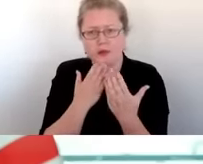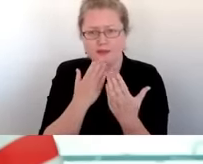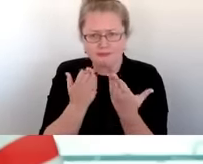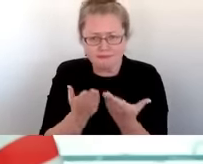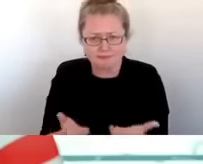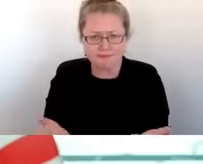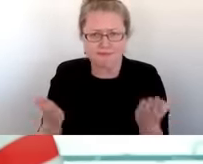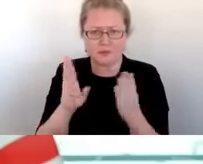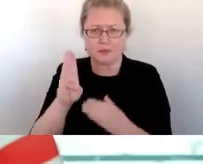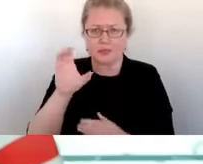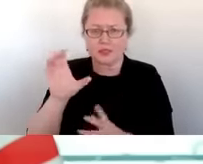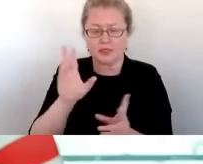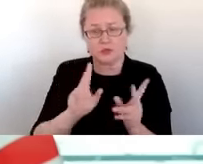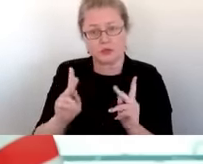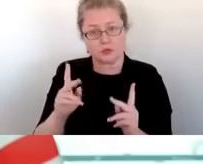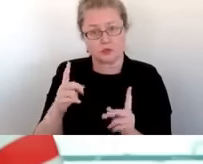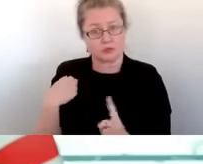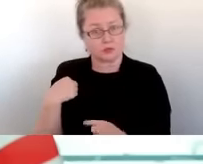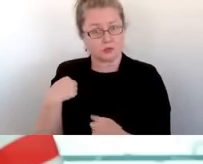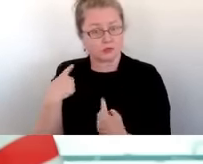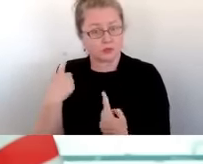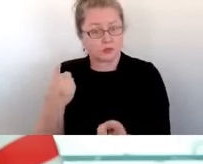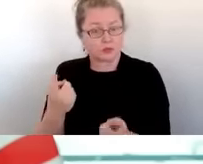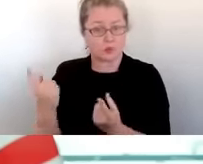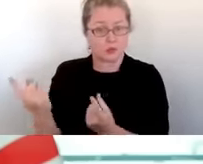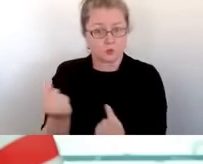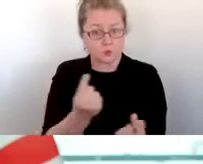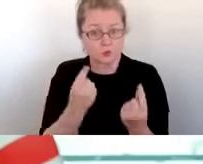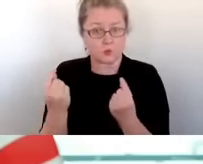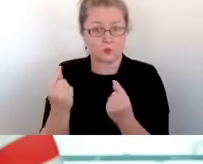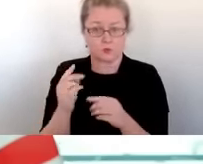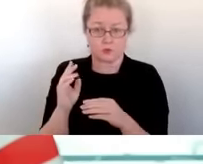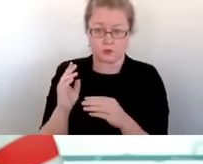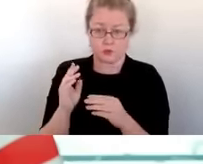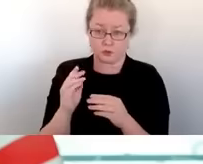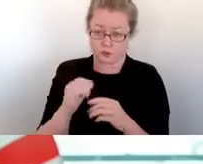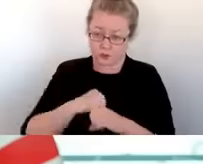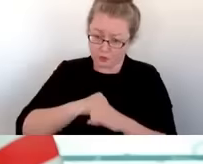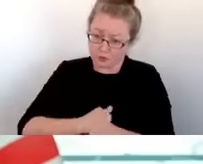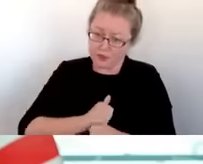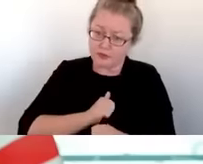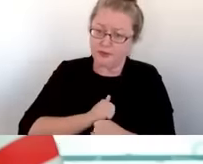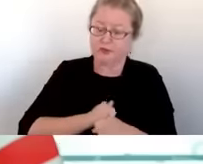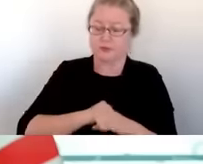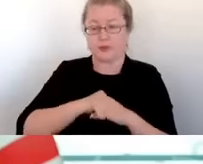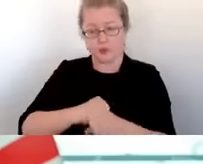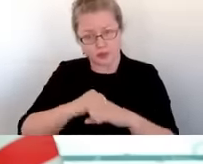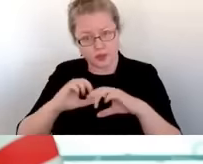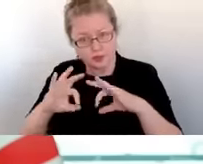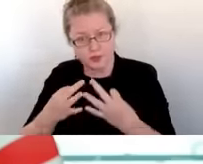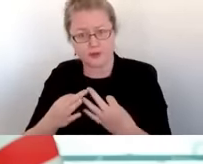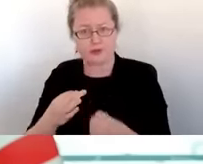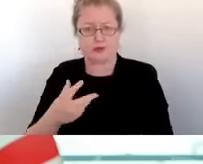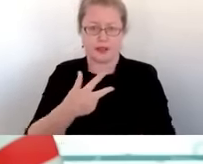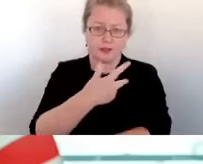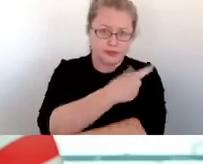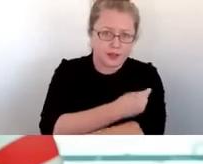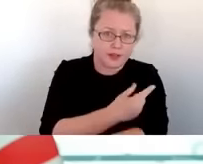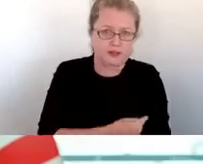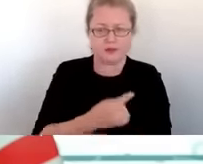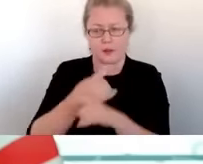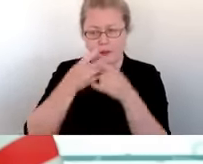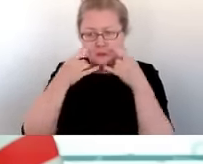in BC because everybody has stepped up. So many people have done what we've done to protect ourselves, our family, and our